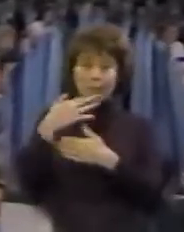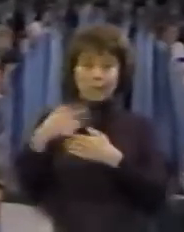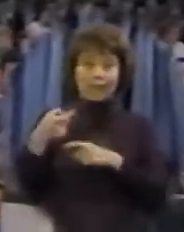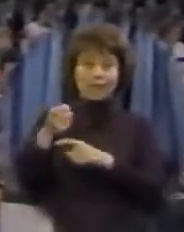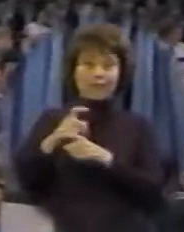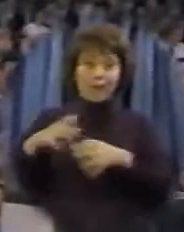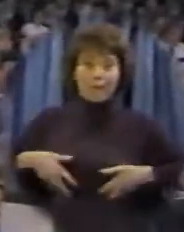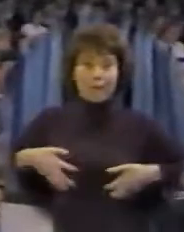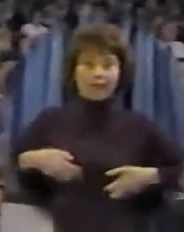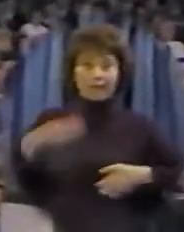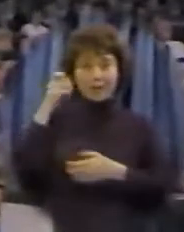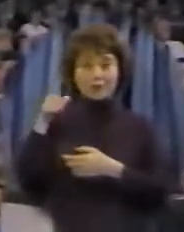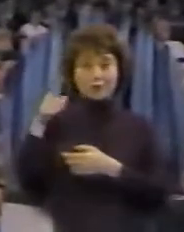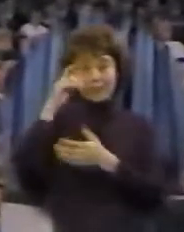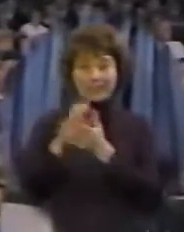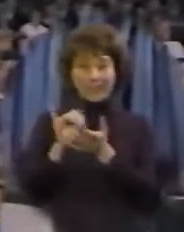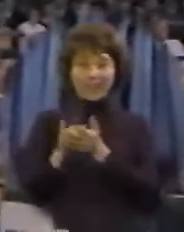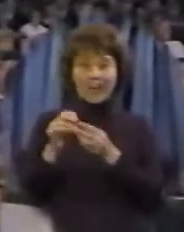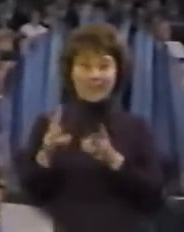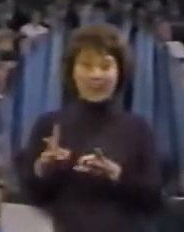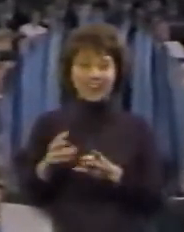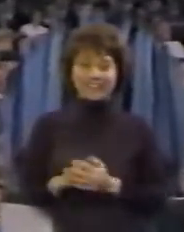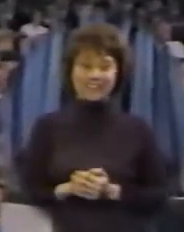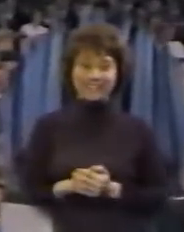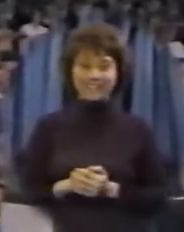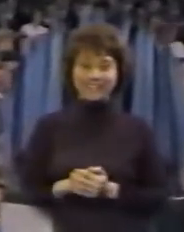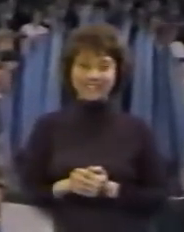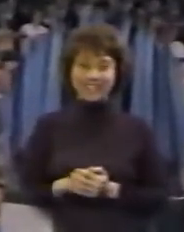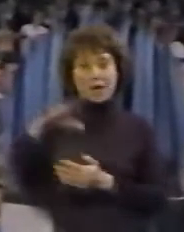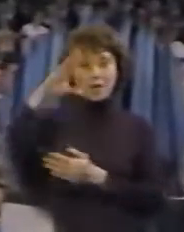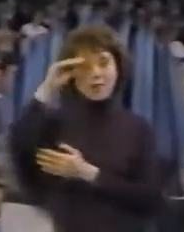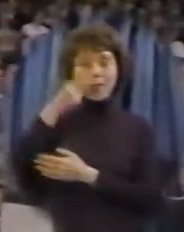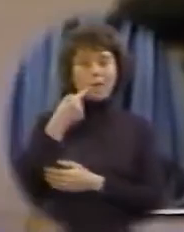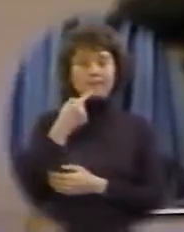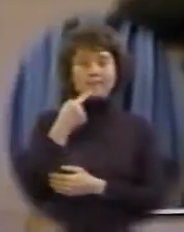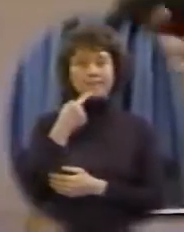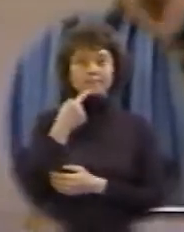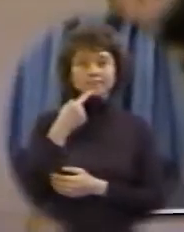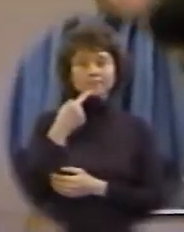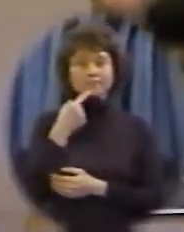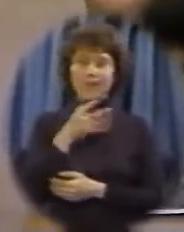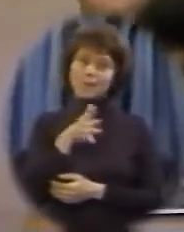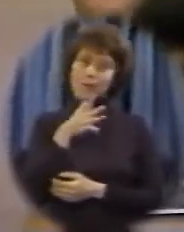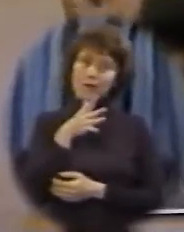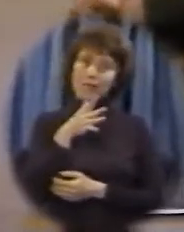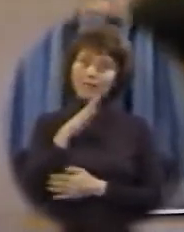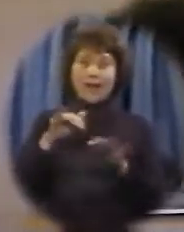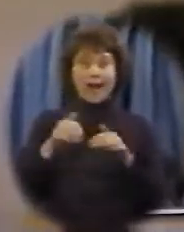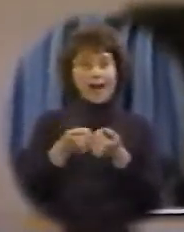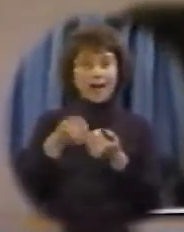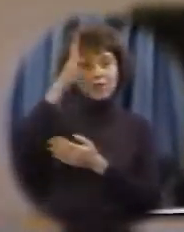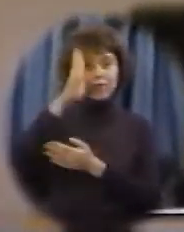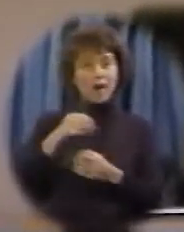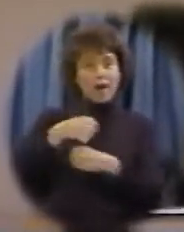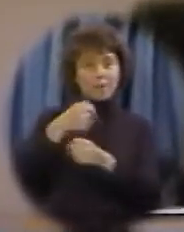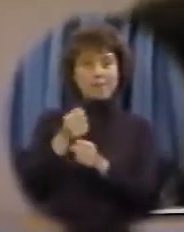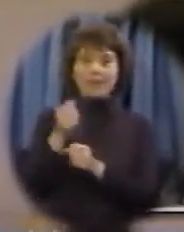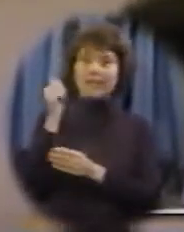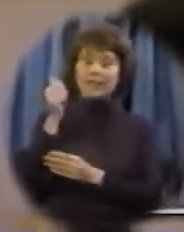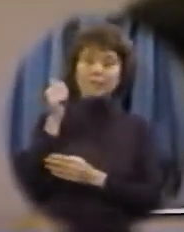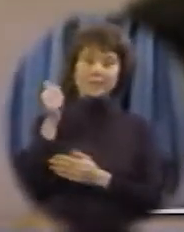Amen. The little boy said, Mama, how did God make himself? He was reasoning from that old atheistic philosophy